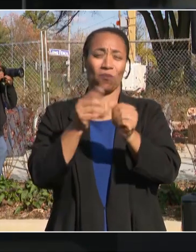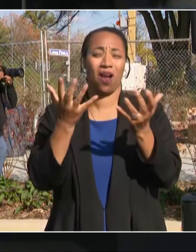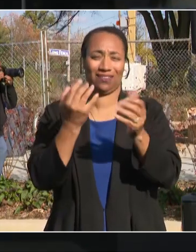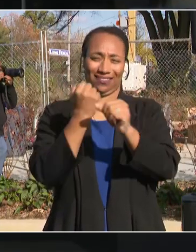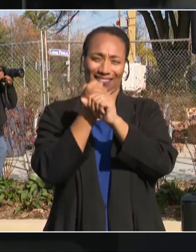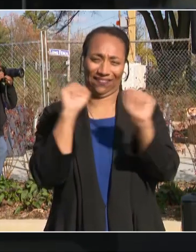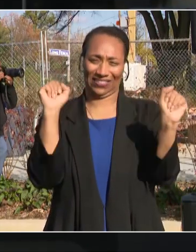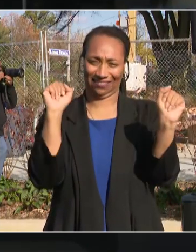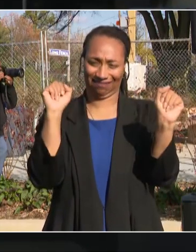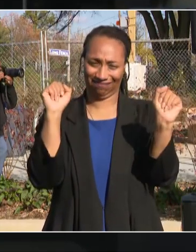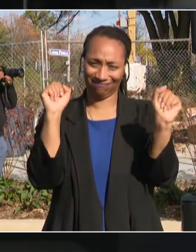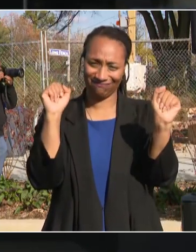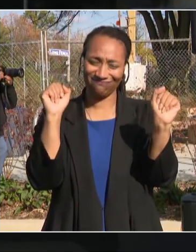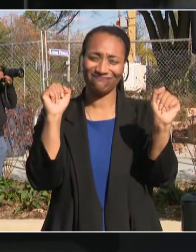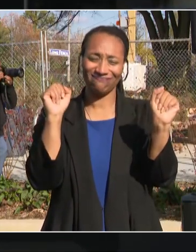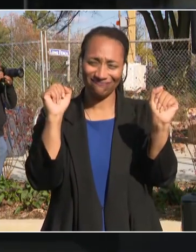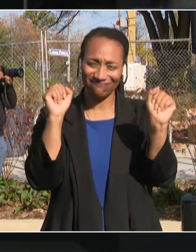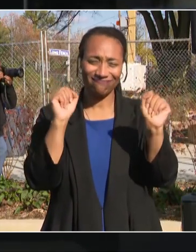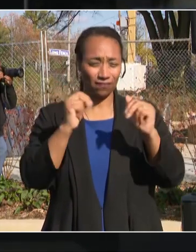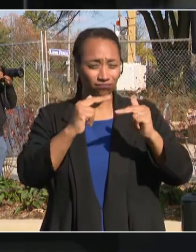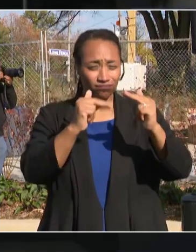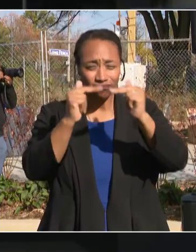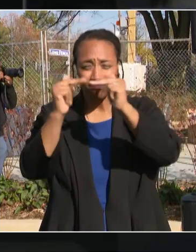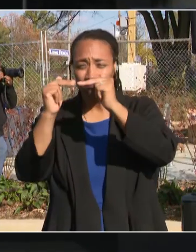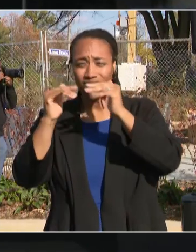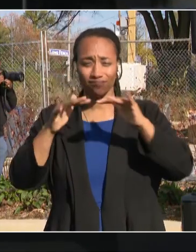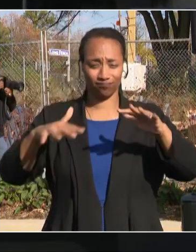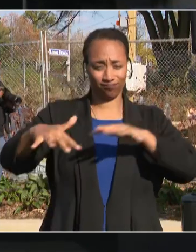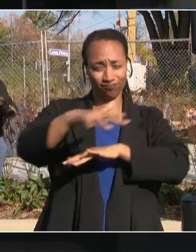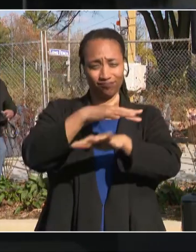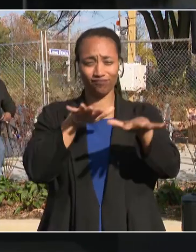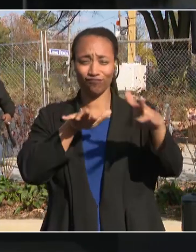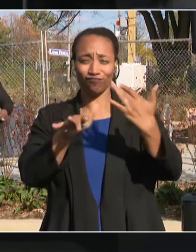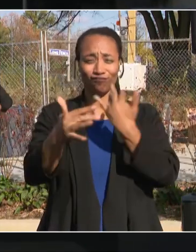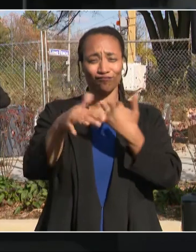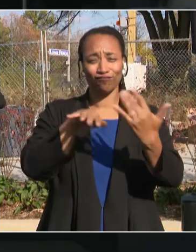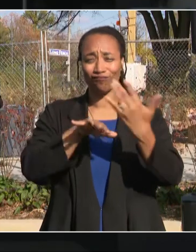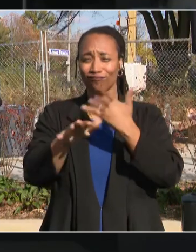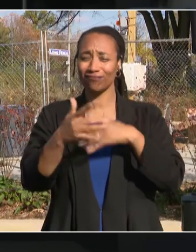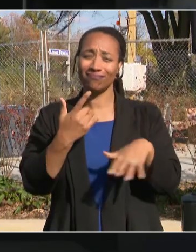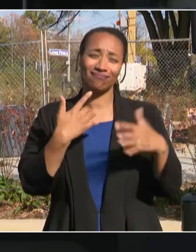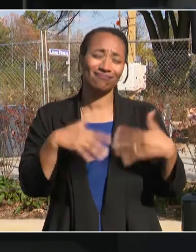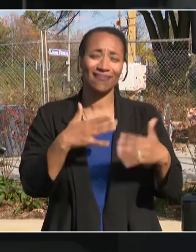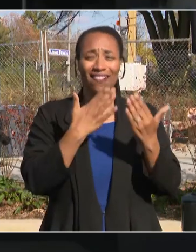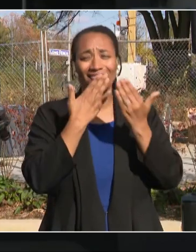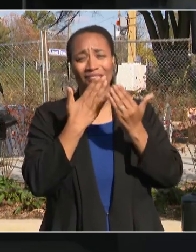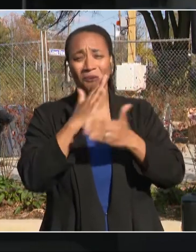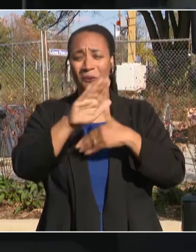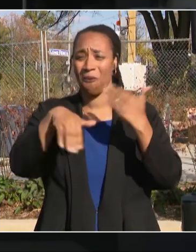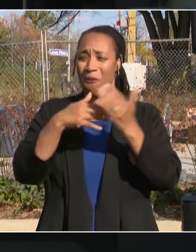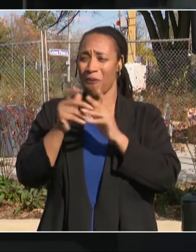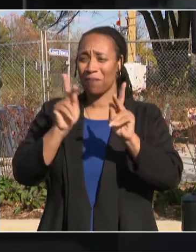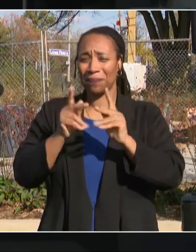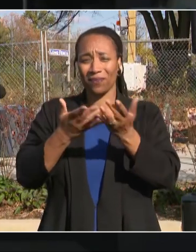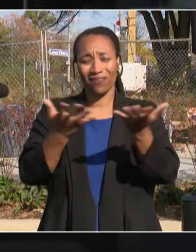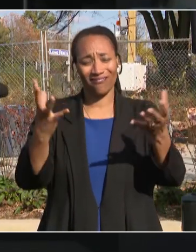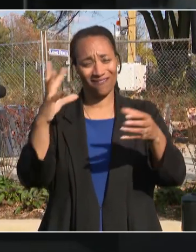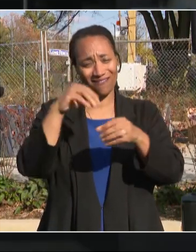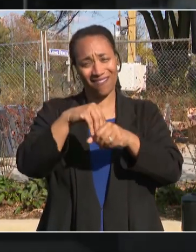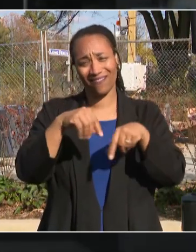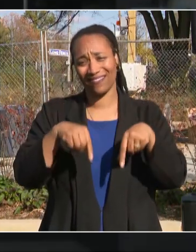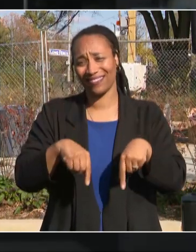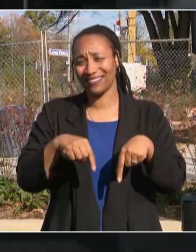and continued by the Band of Angels, the Berry Farm Tenant Association, Junkyard Band, Miles Rawls and the Goodman